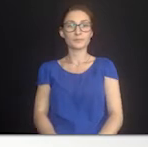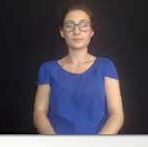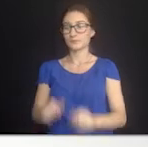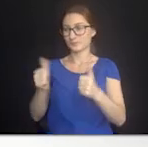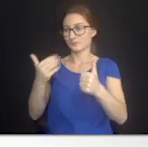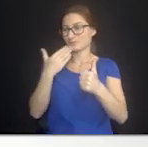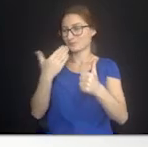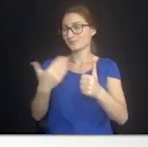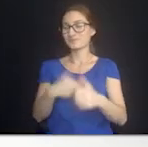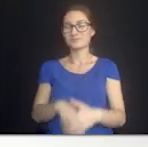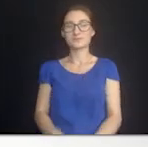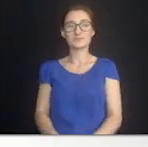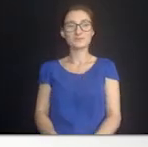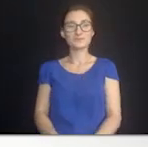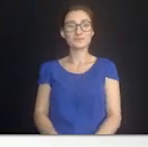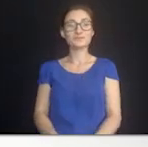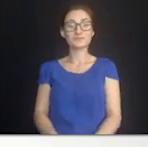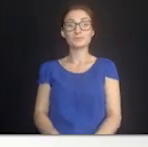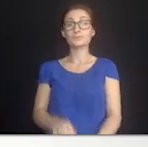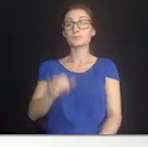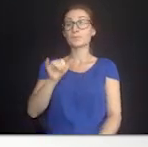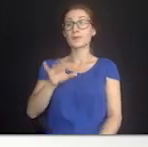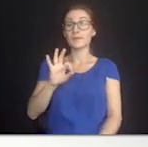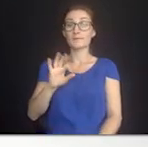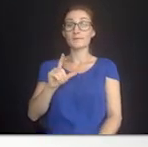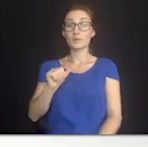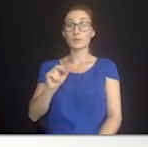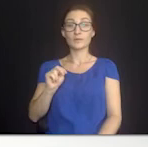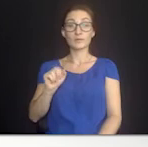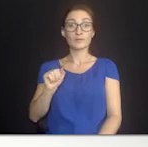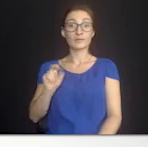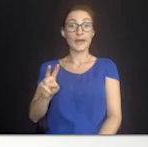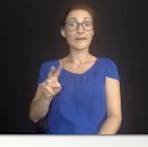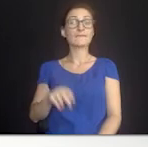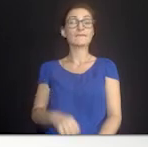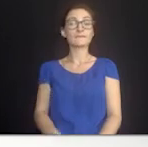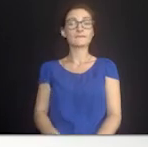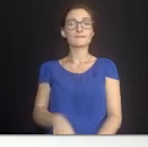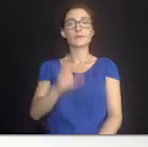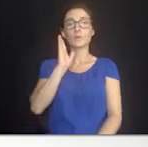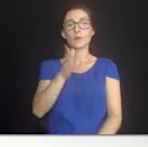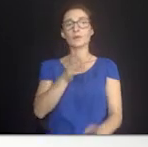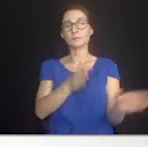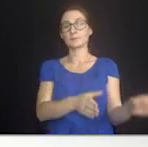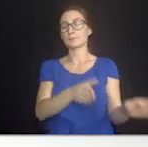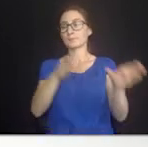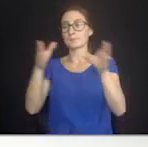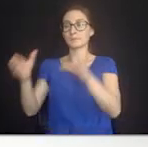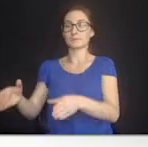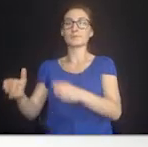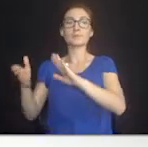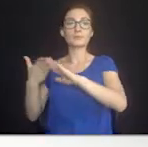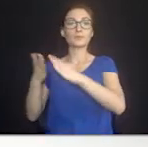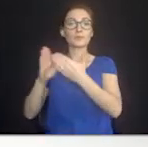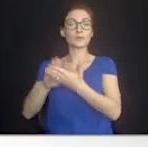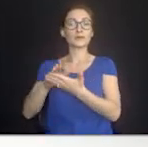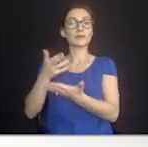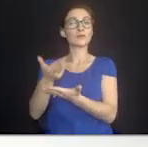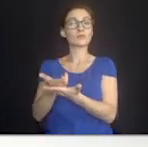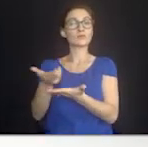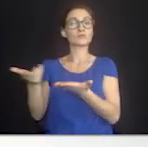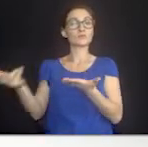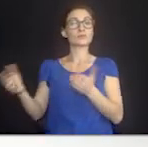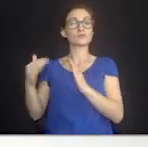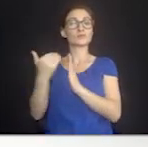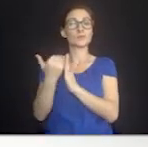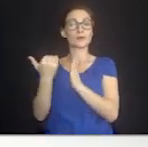There you go. Thanks. So this is our Florida Navigator, and we're going to move over to our